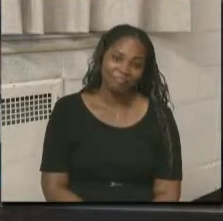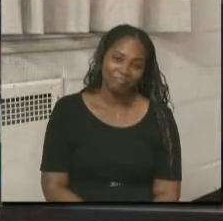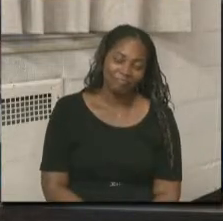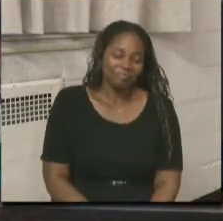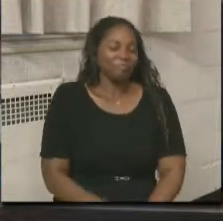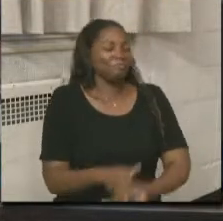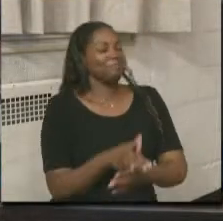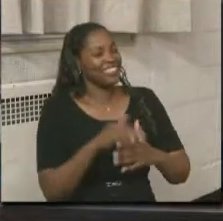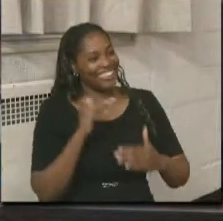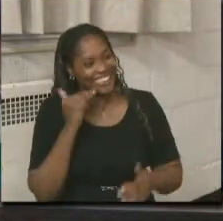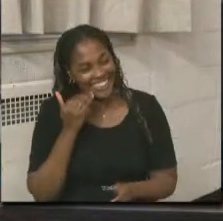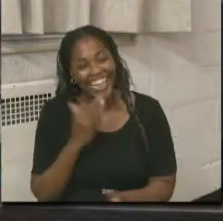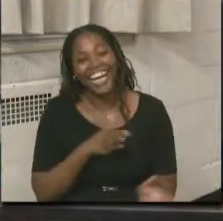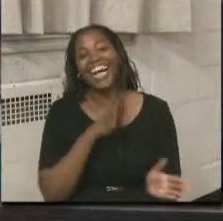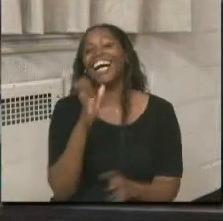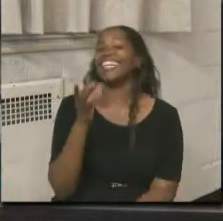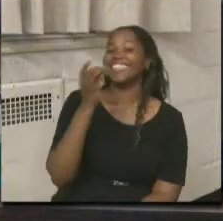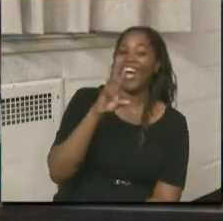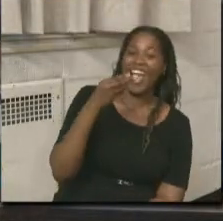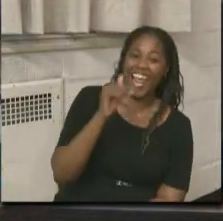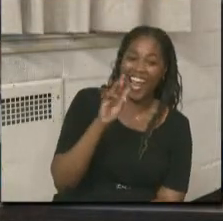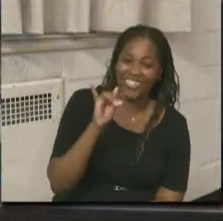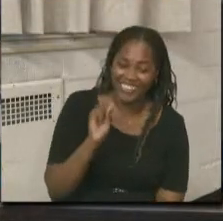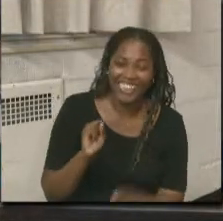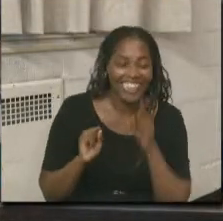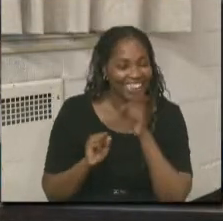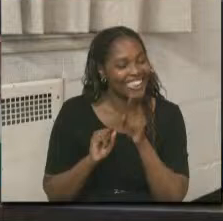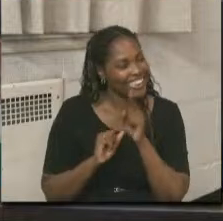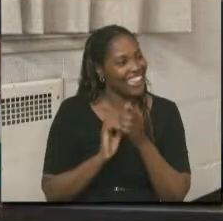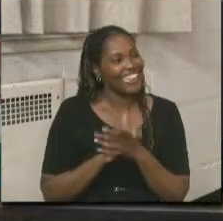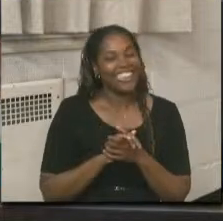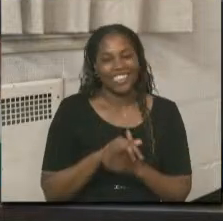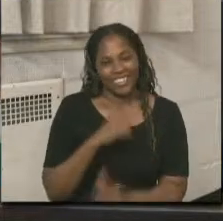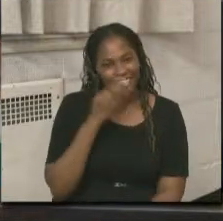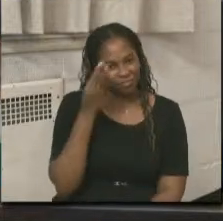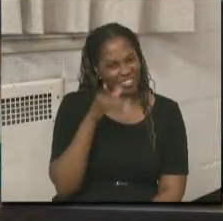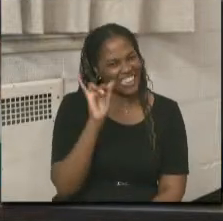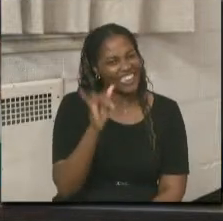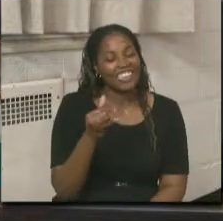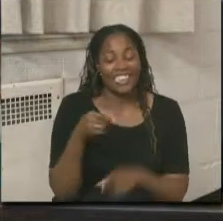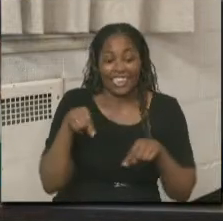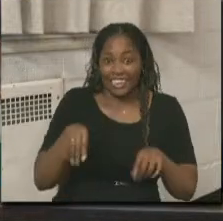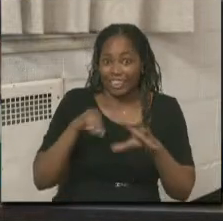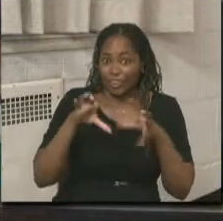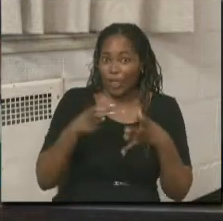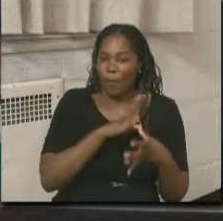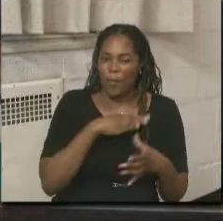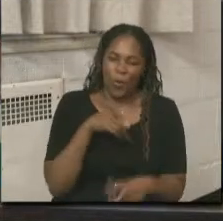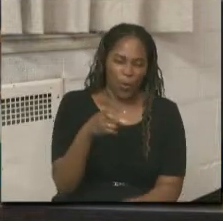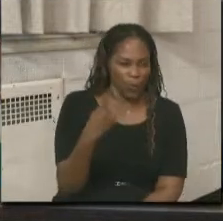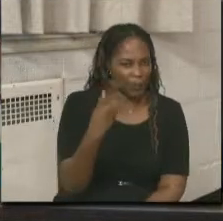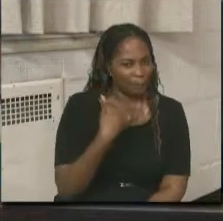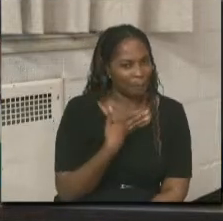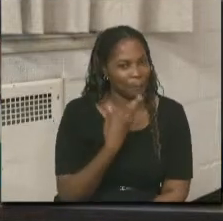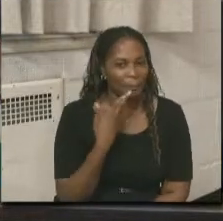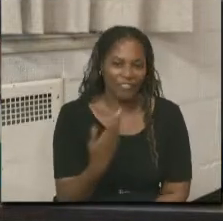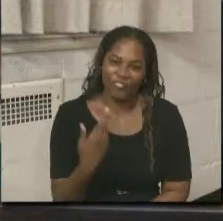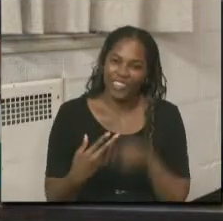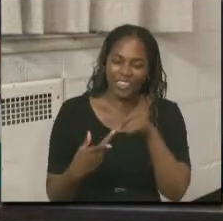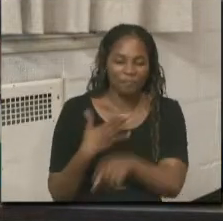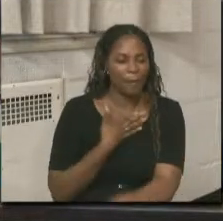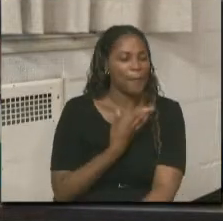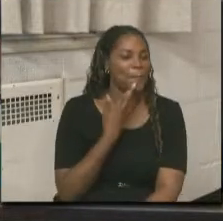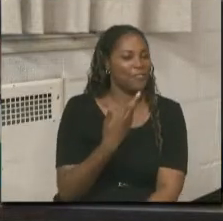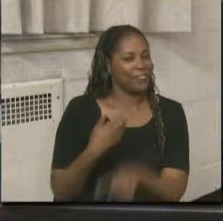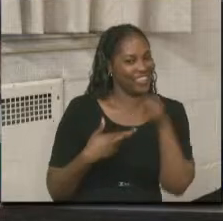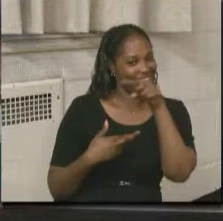Dr. Kent Harris. This is one of my best friends on the board, if you guys didn't know. This is my bestie right